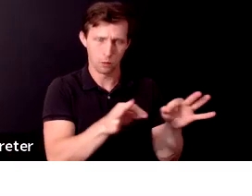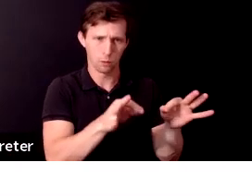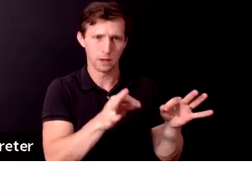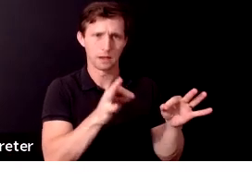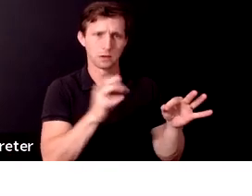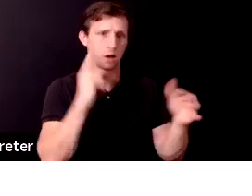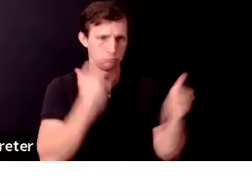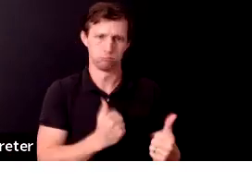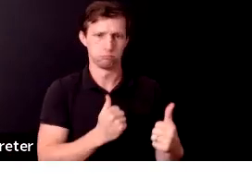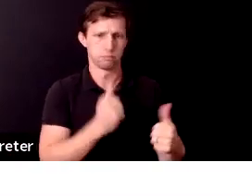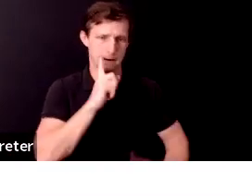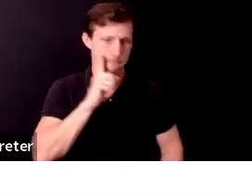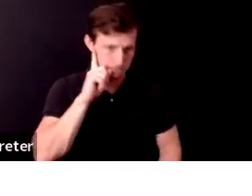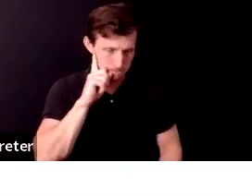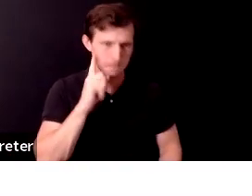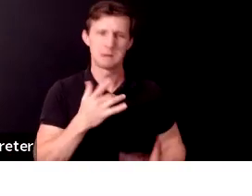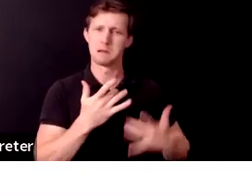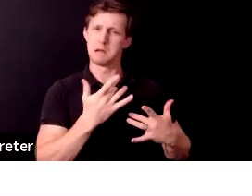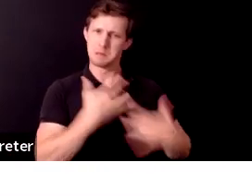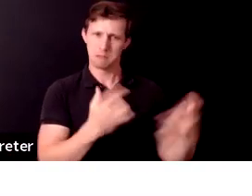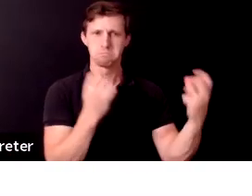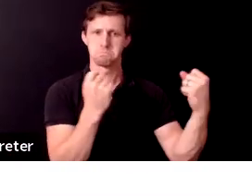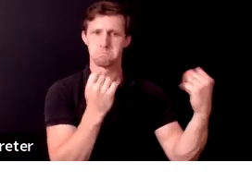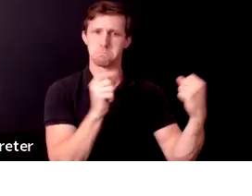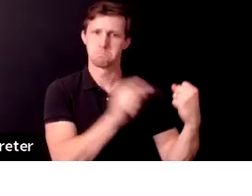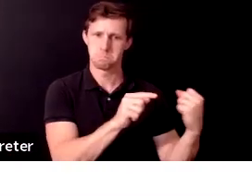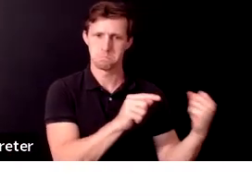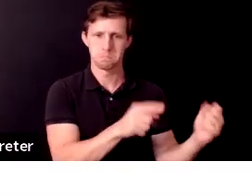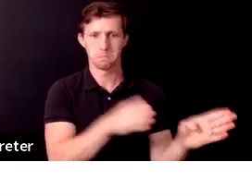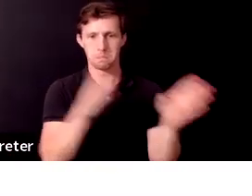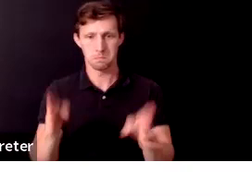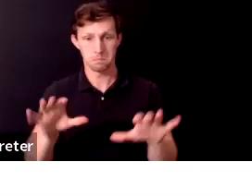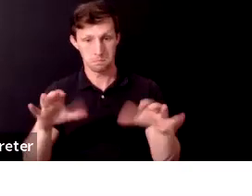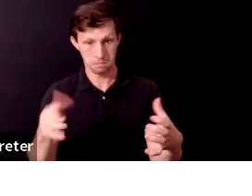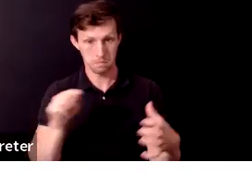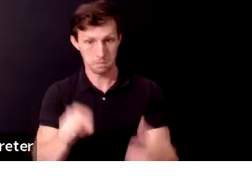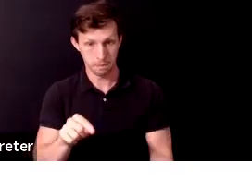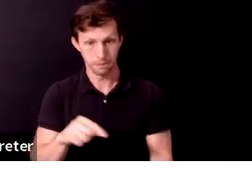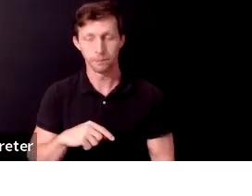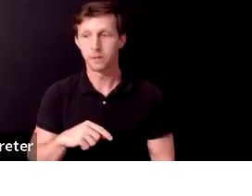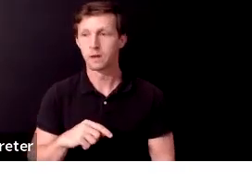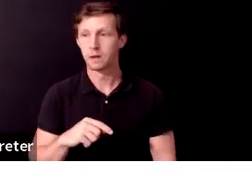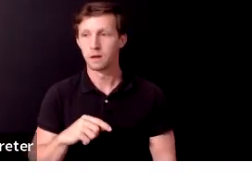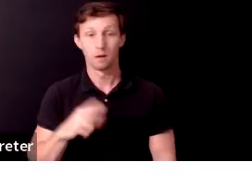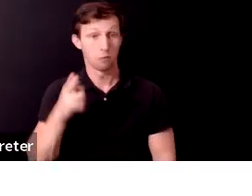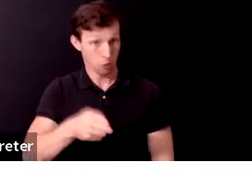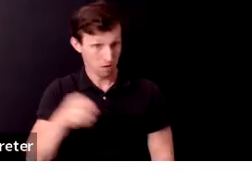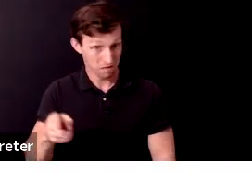we're referring to those that lose their hearing later in life and they don't know or use ASL to communicate.